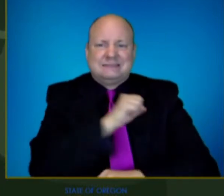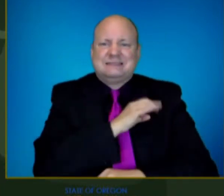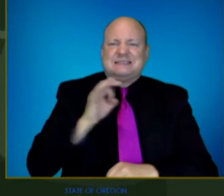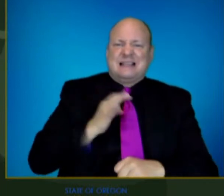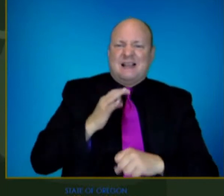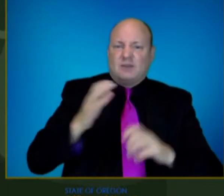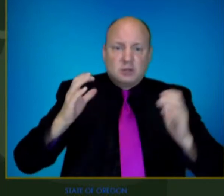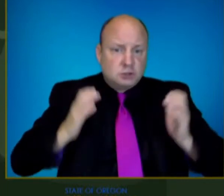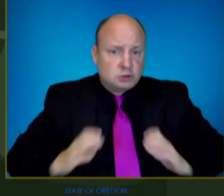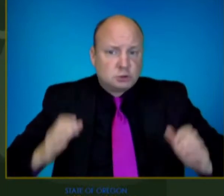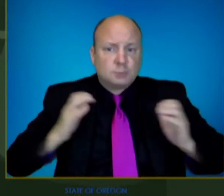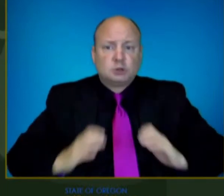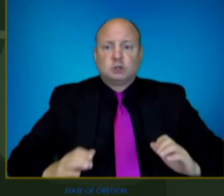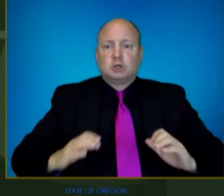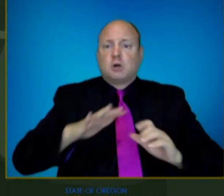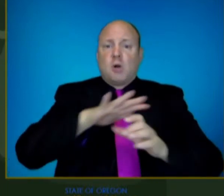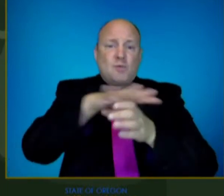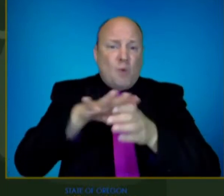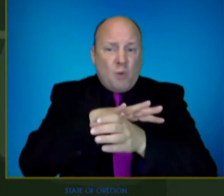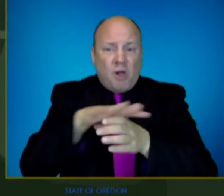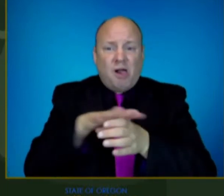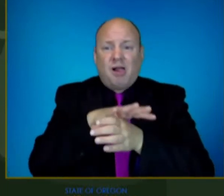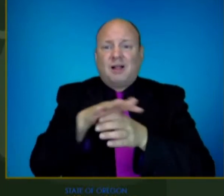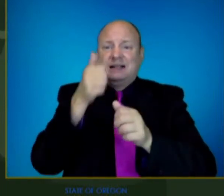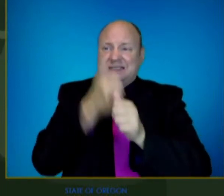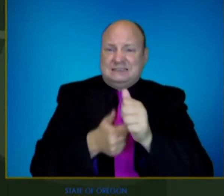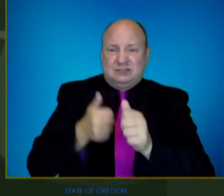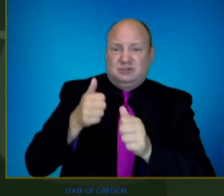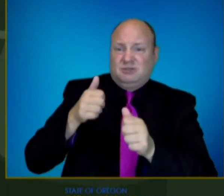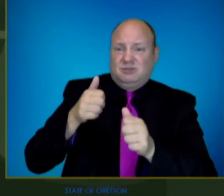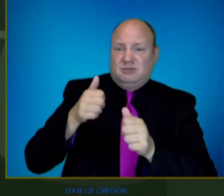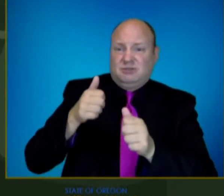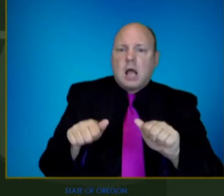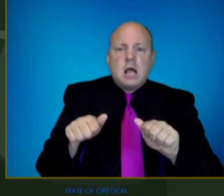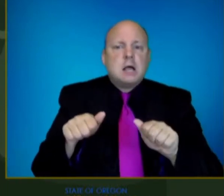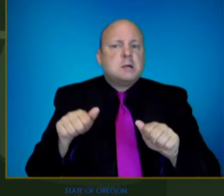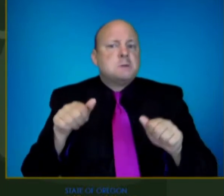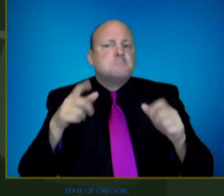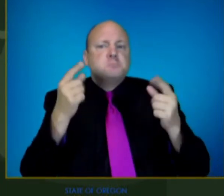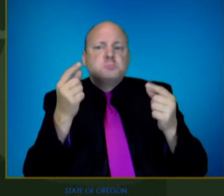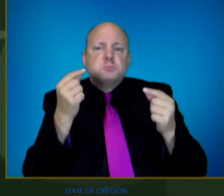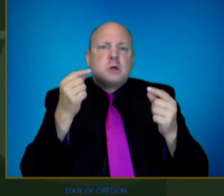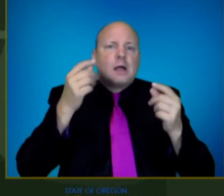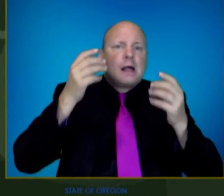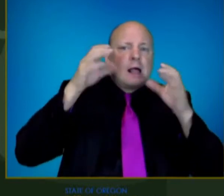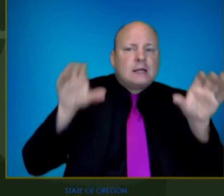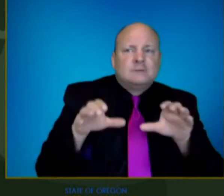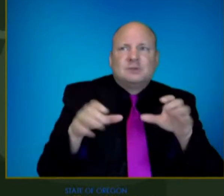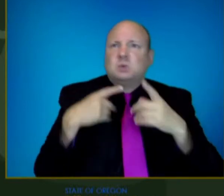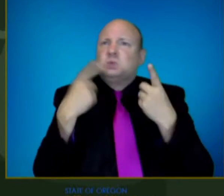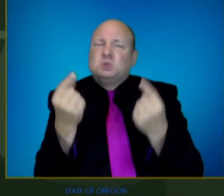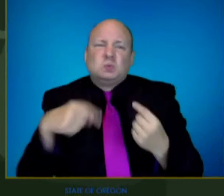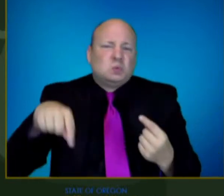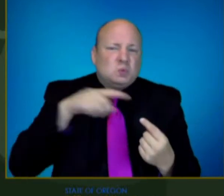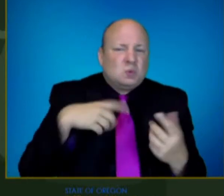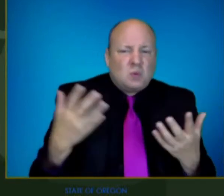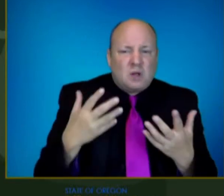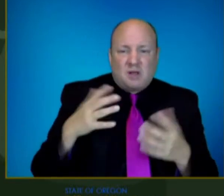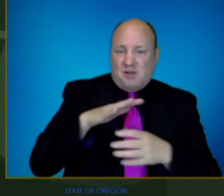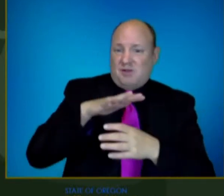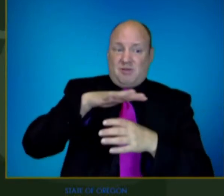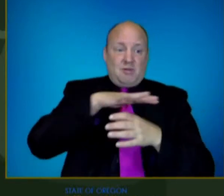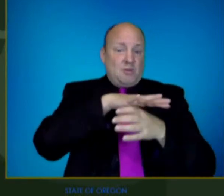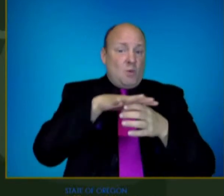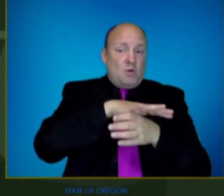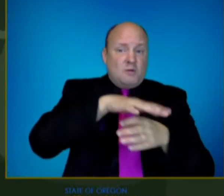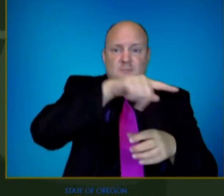the ability to take action, further action, if they would like to do so. I encourage them to take actions to